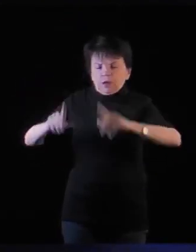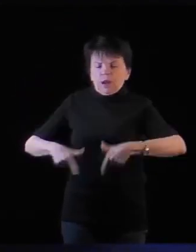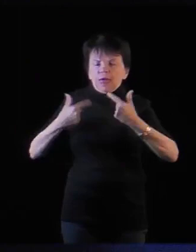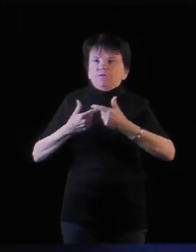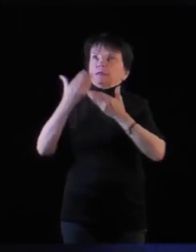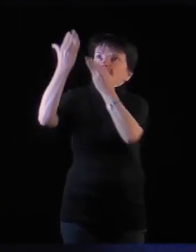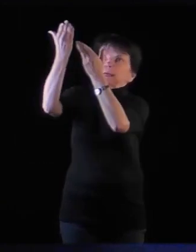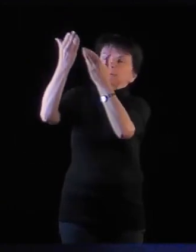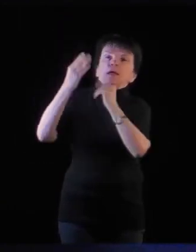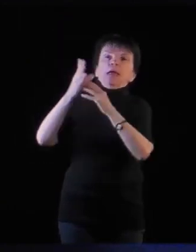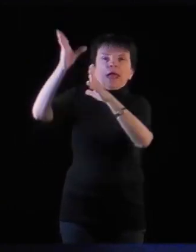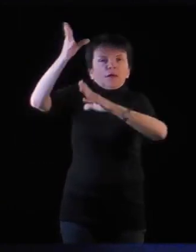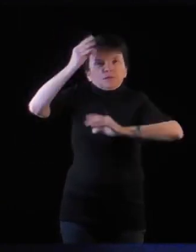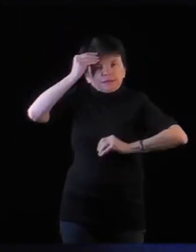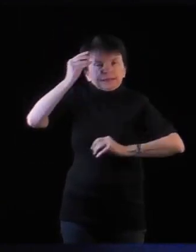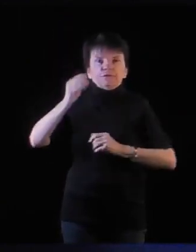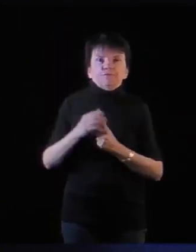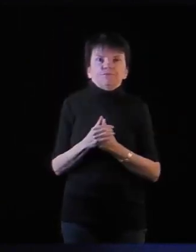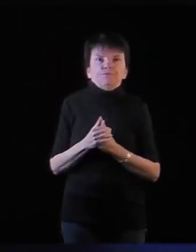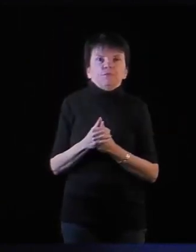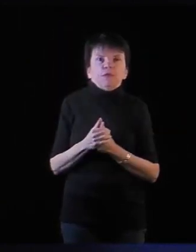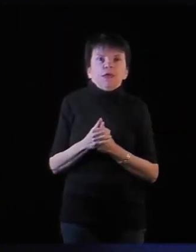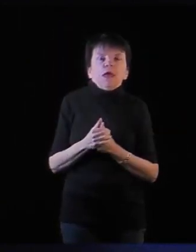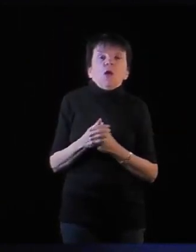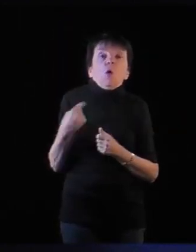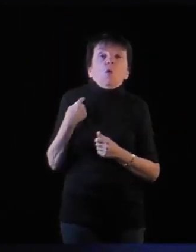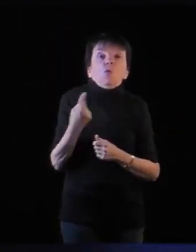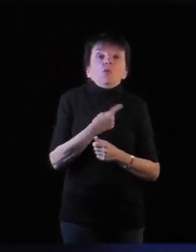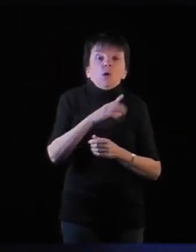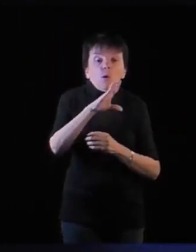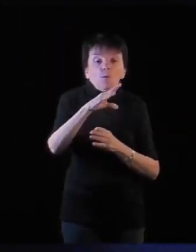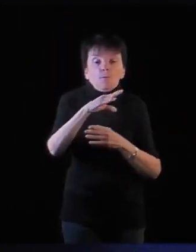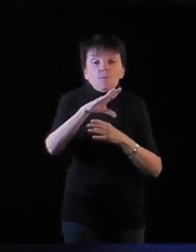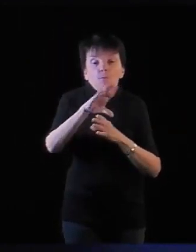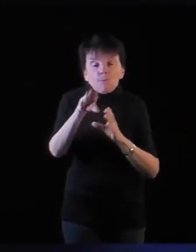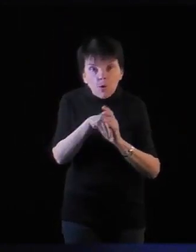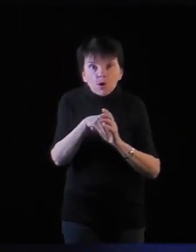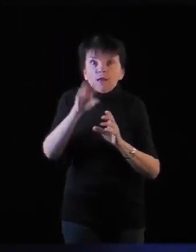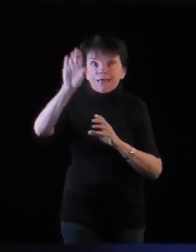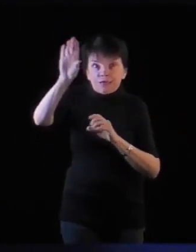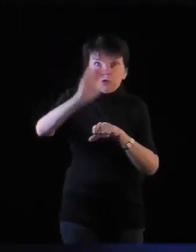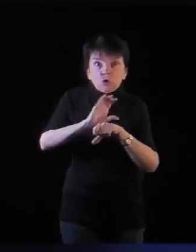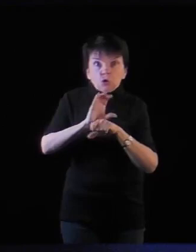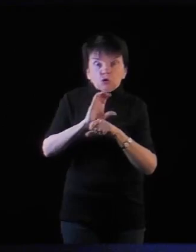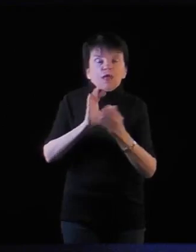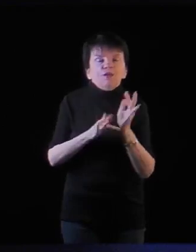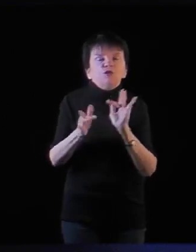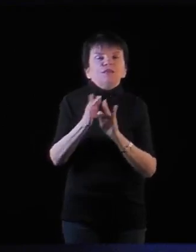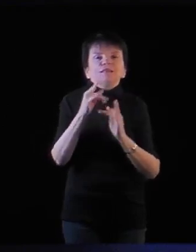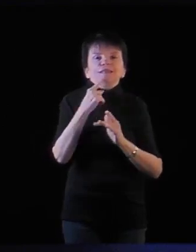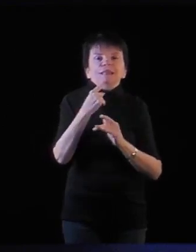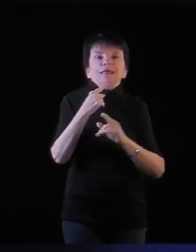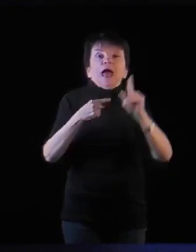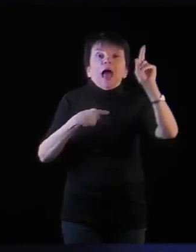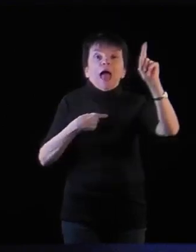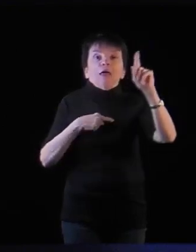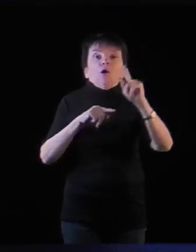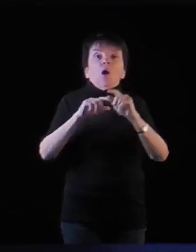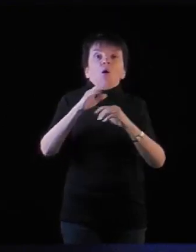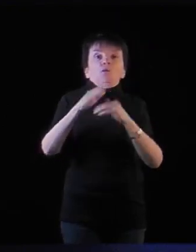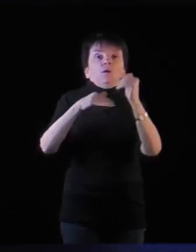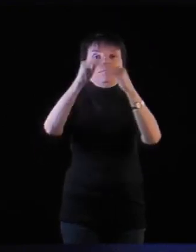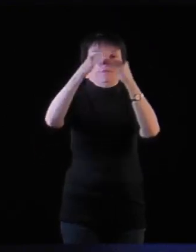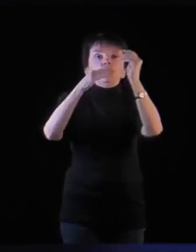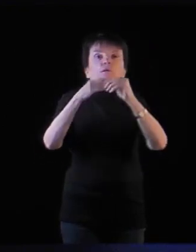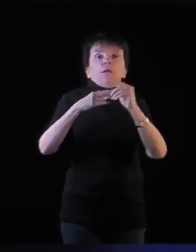C. As we're part of his church, Jesus said, "I will build my church, and the gates of hell shall